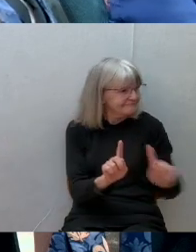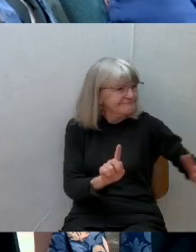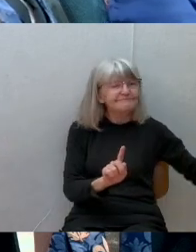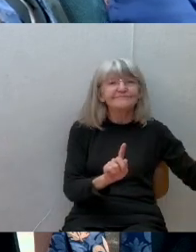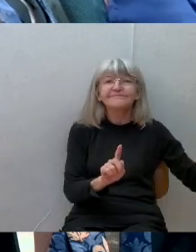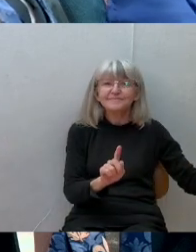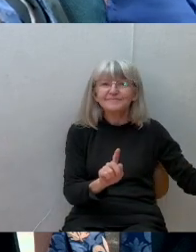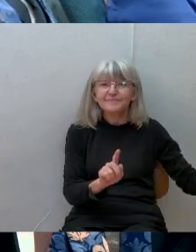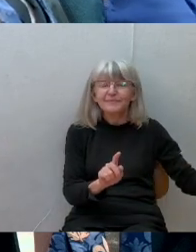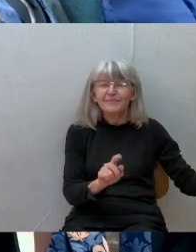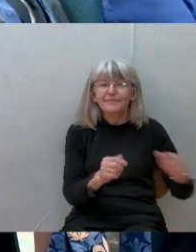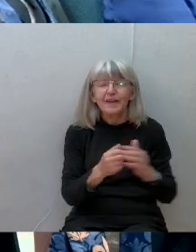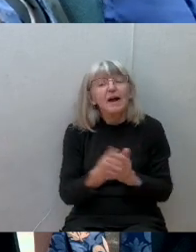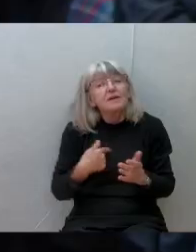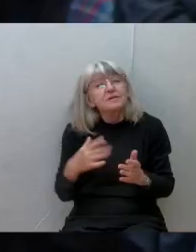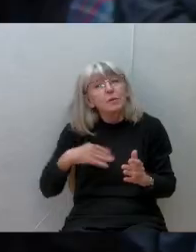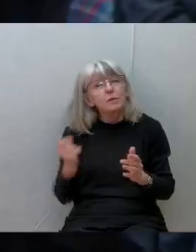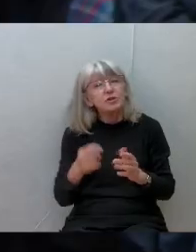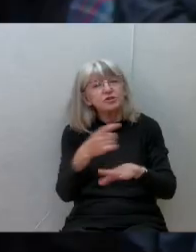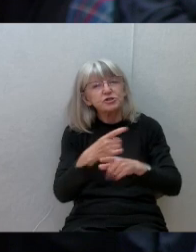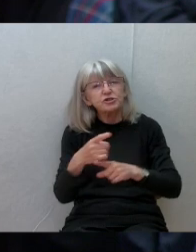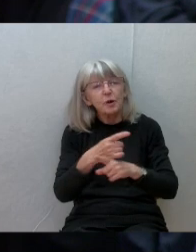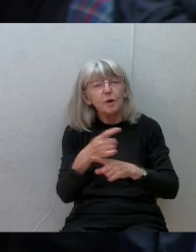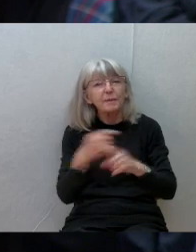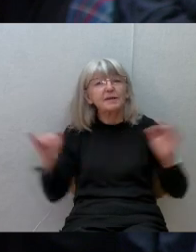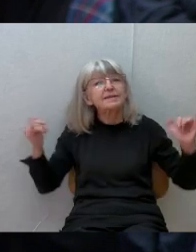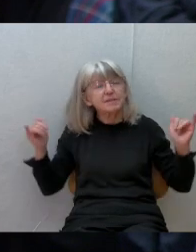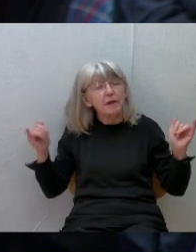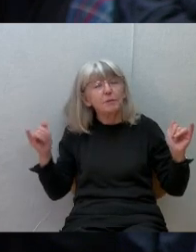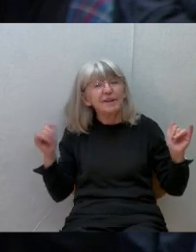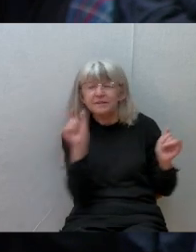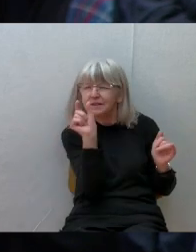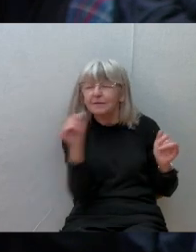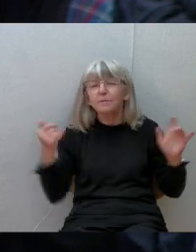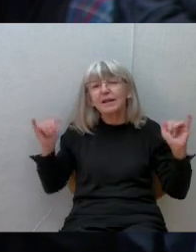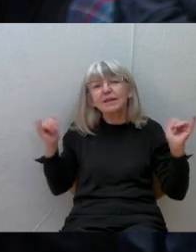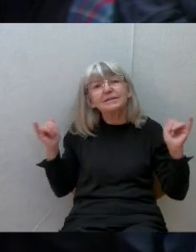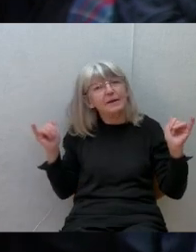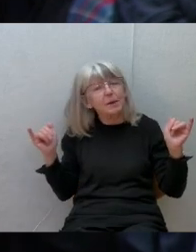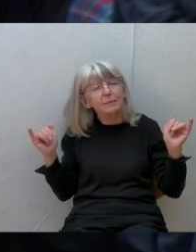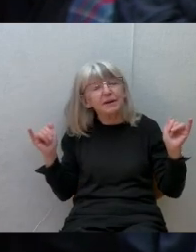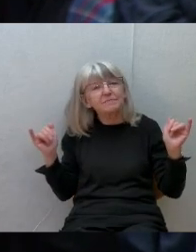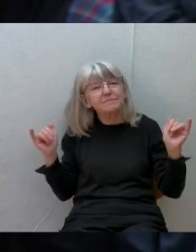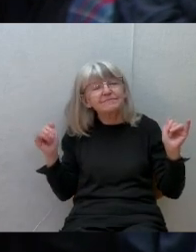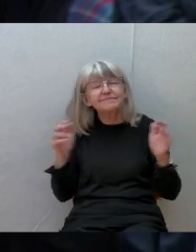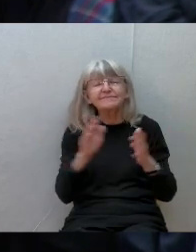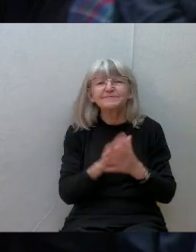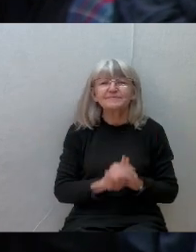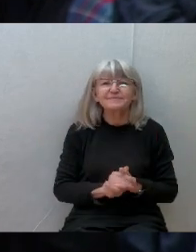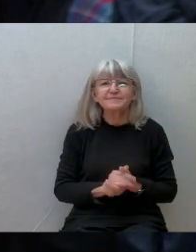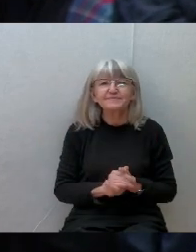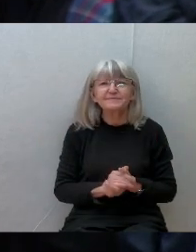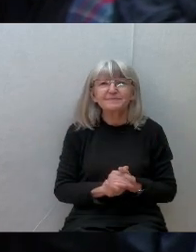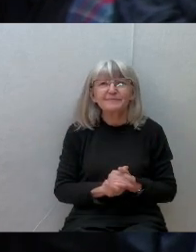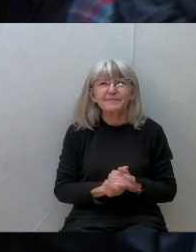So I'm going to speak a little bit about the ceremony that you're about to participate in.